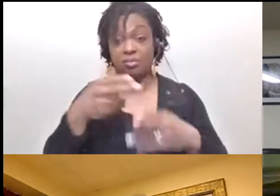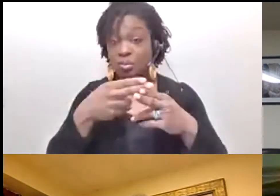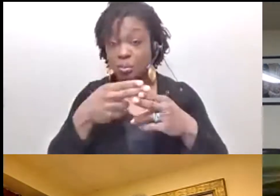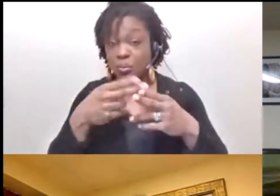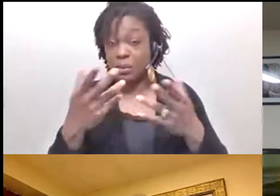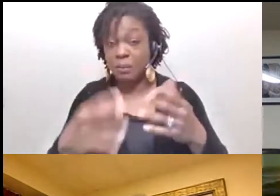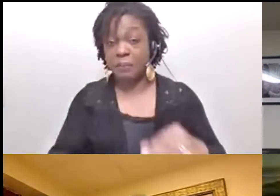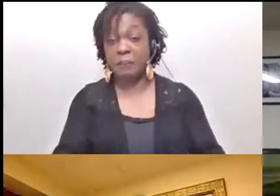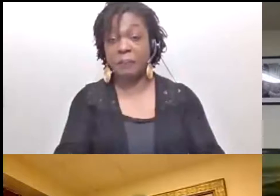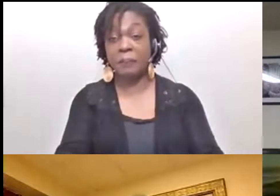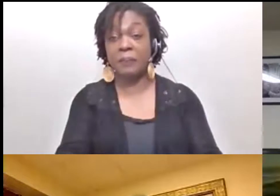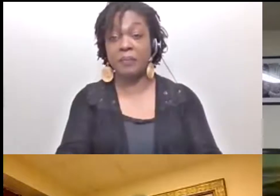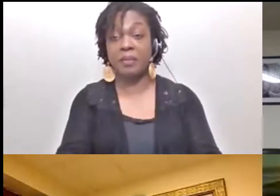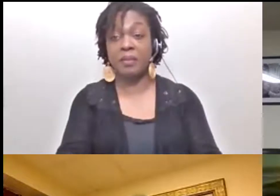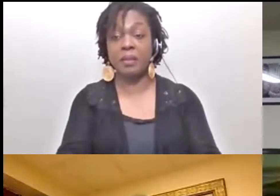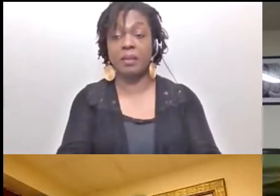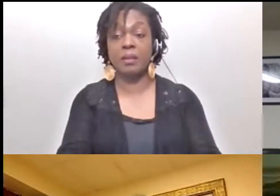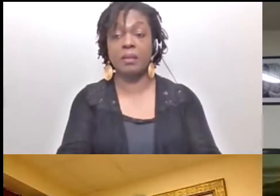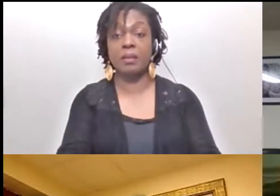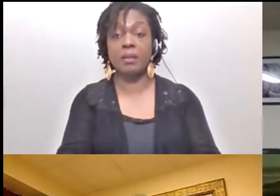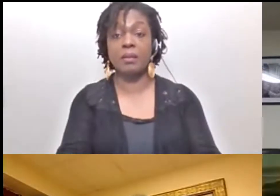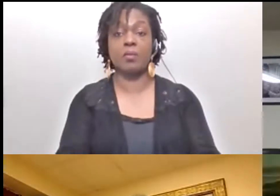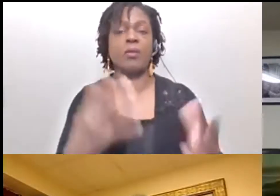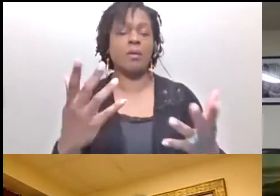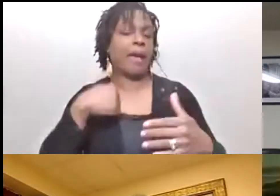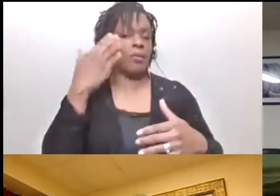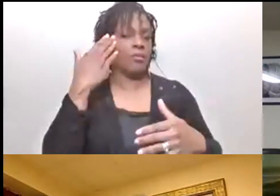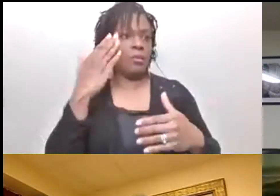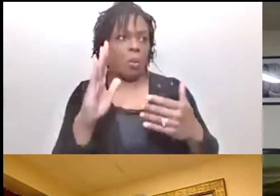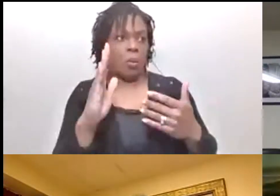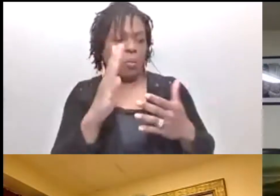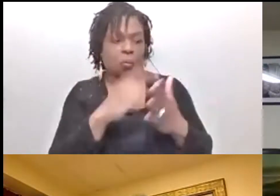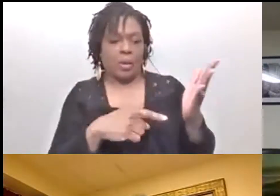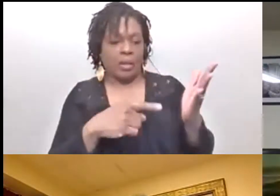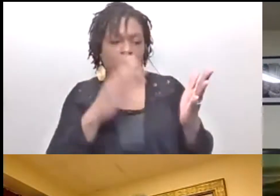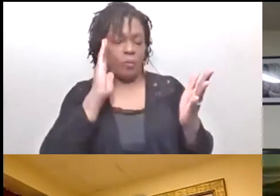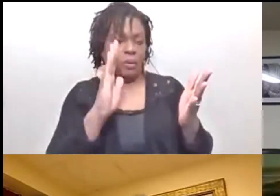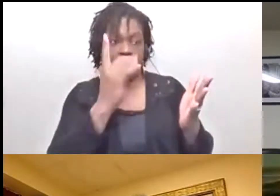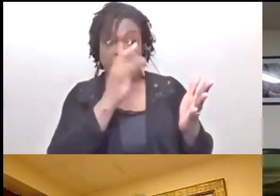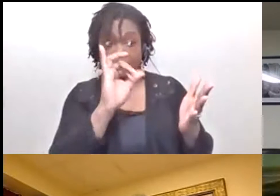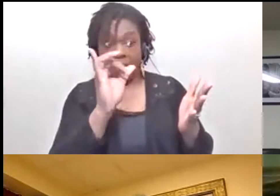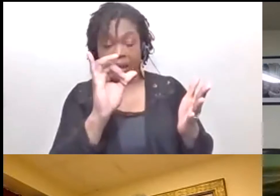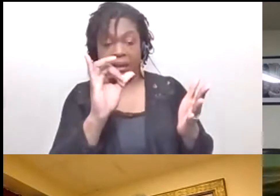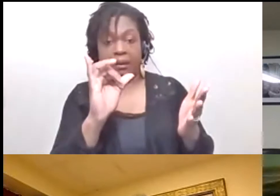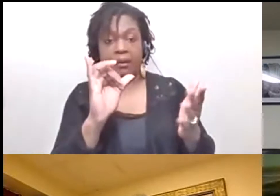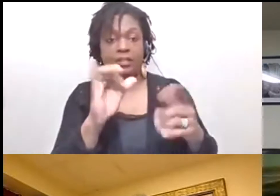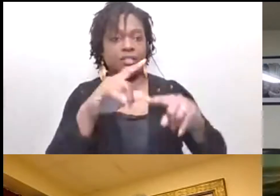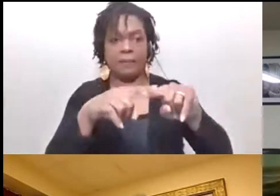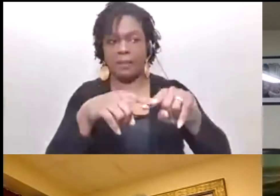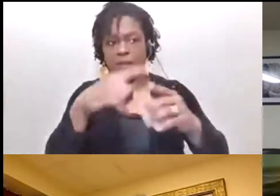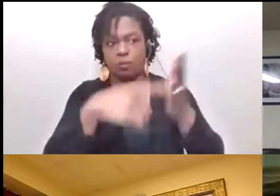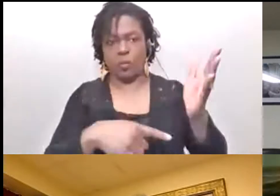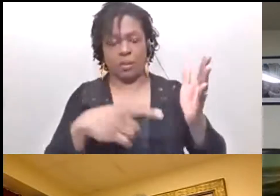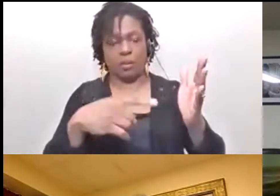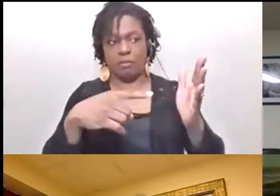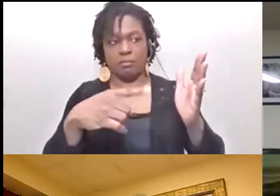So I don't know what this is going to look like on the other end in terms of how it's going to be written up. I guess it depends what the legislature wants